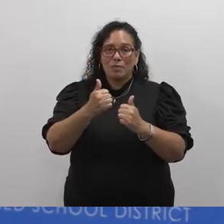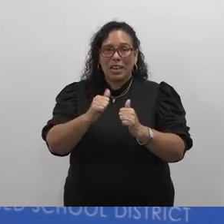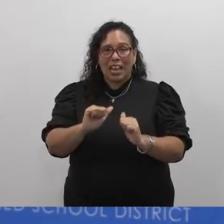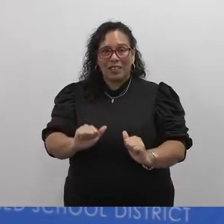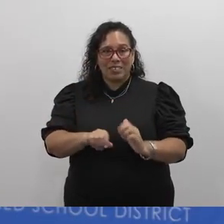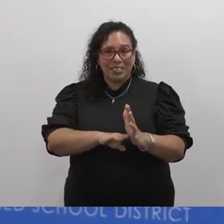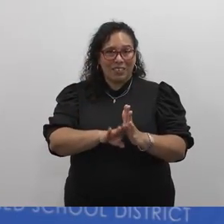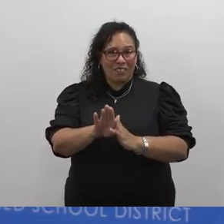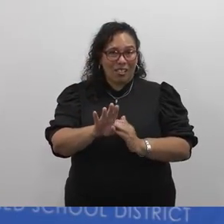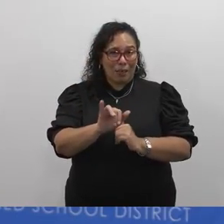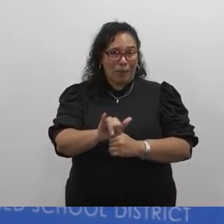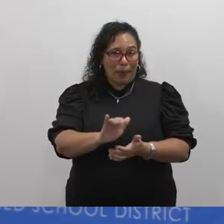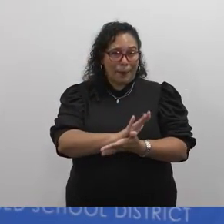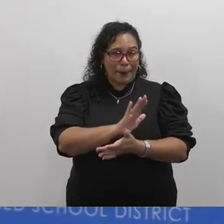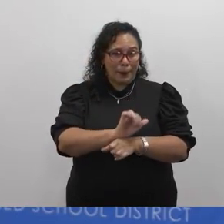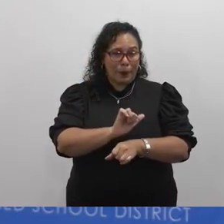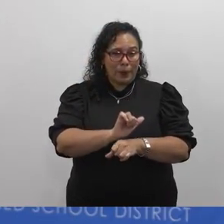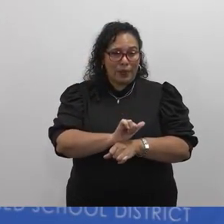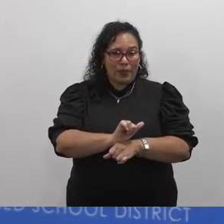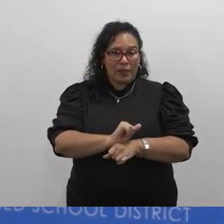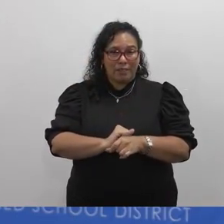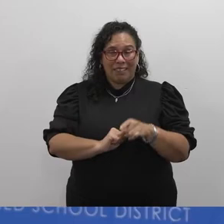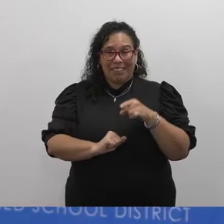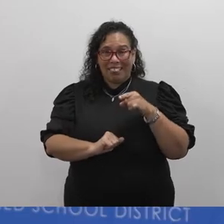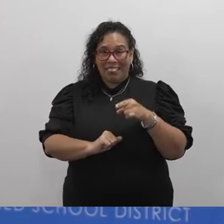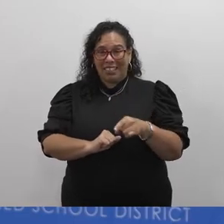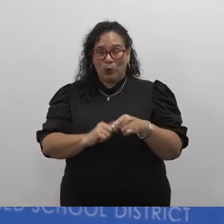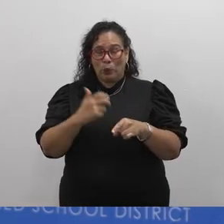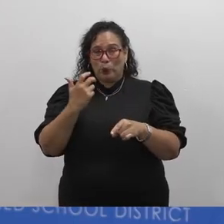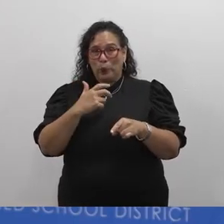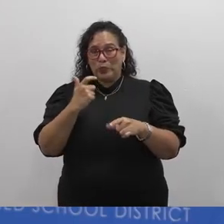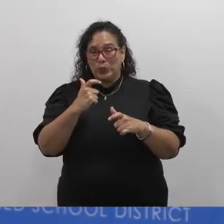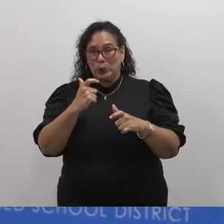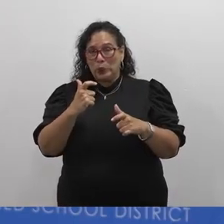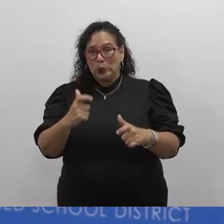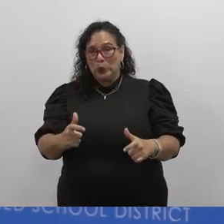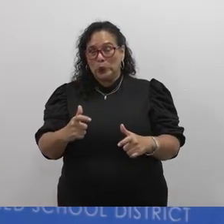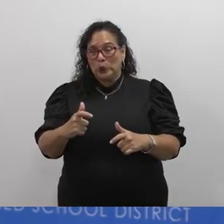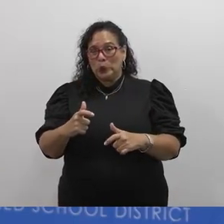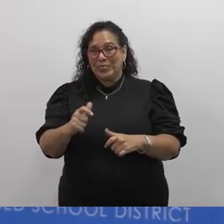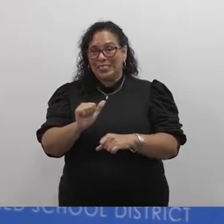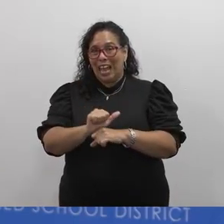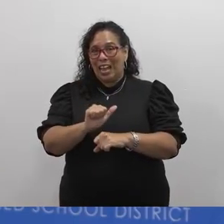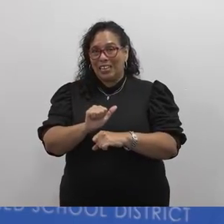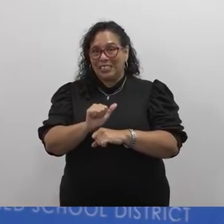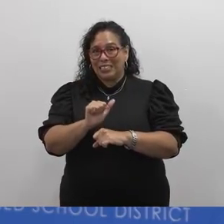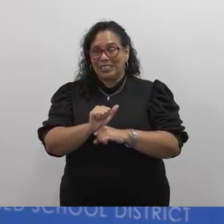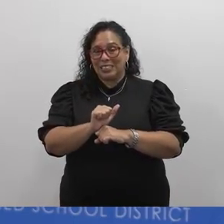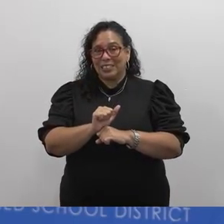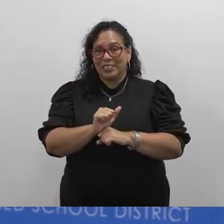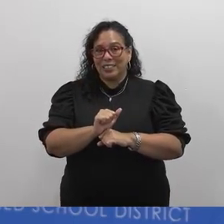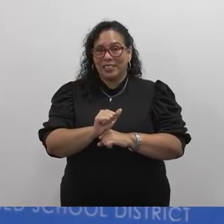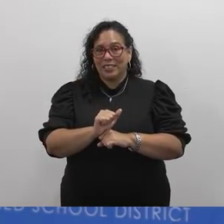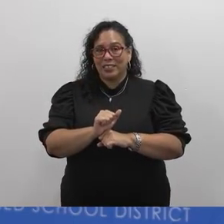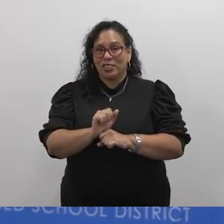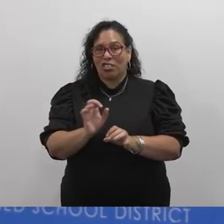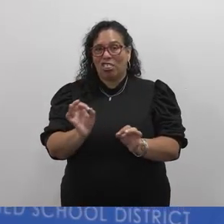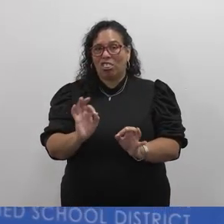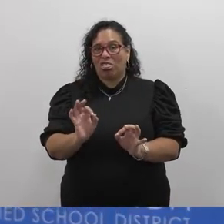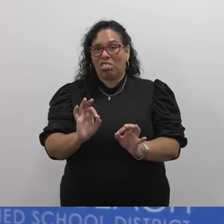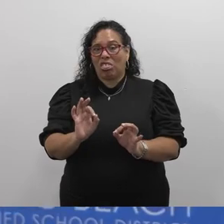I mean, this is a monumental task, right? And so just to either trivialize